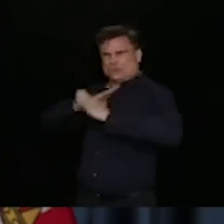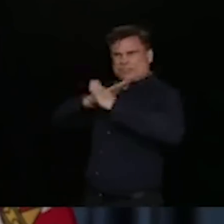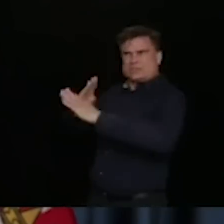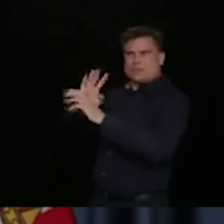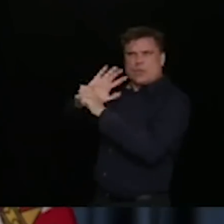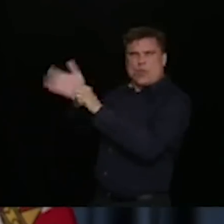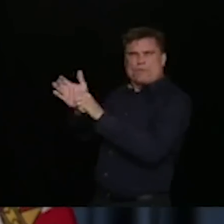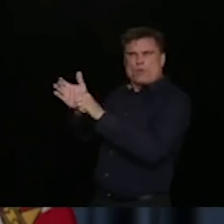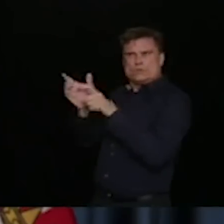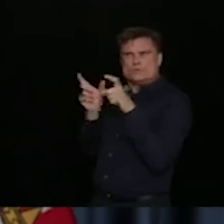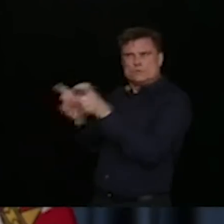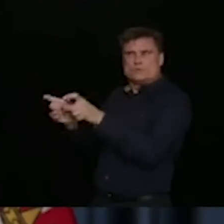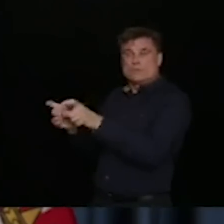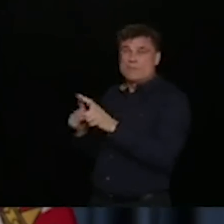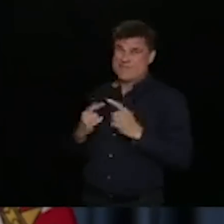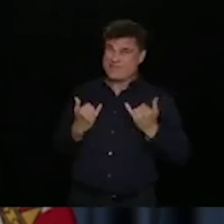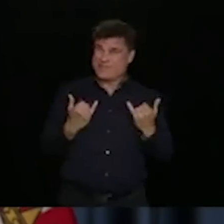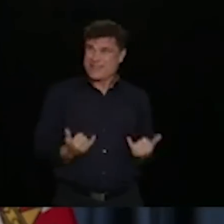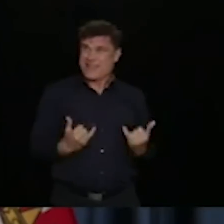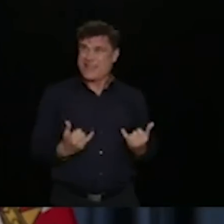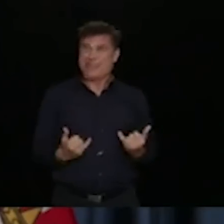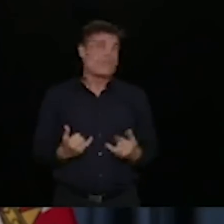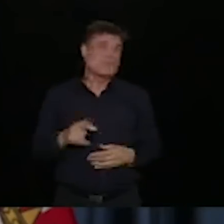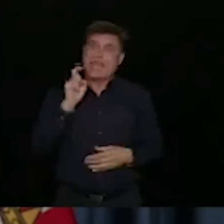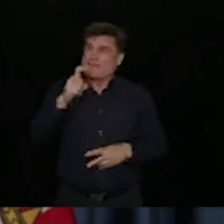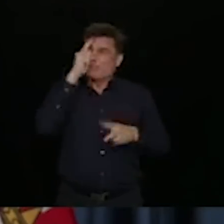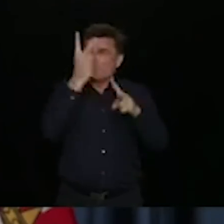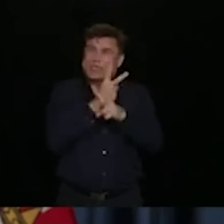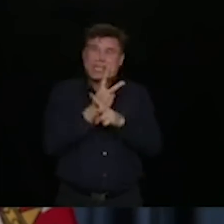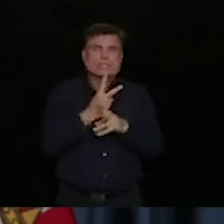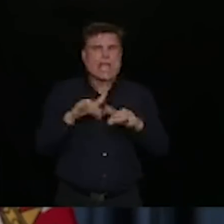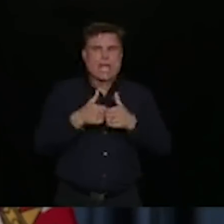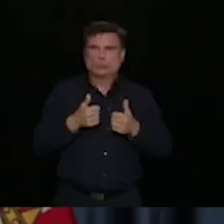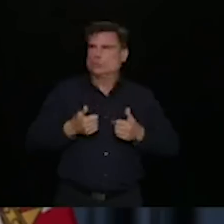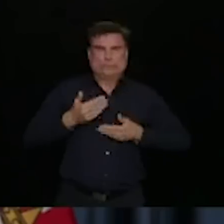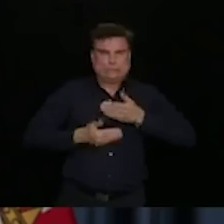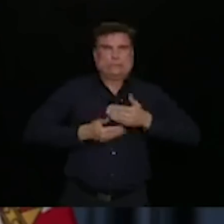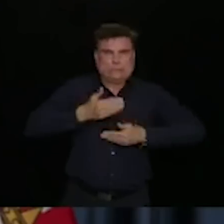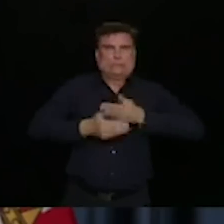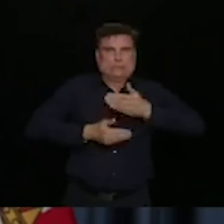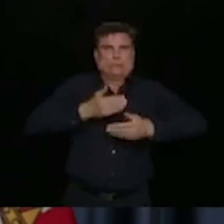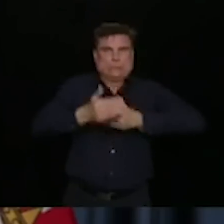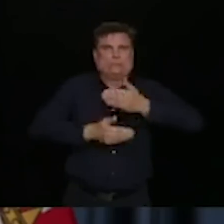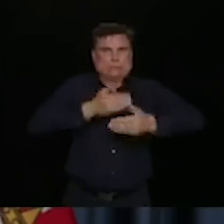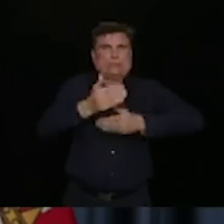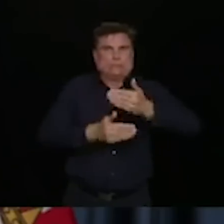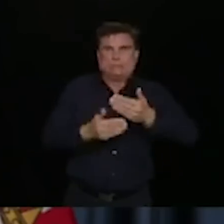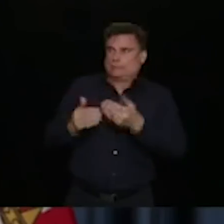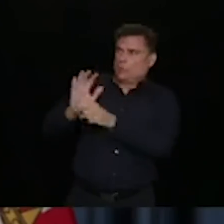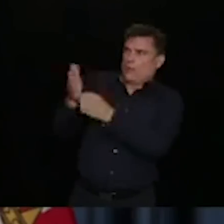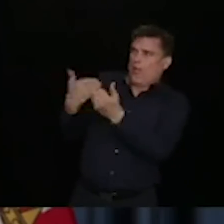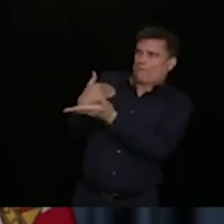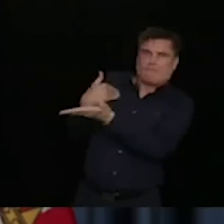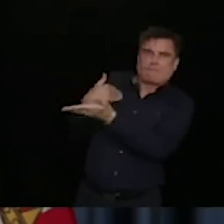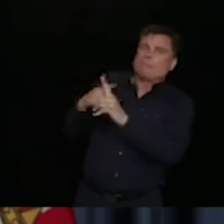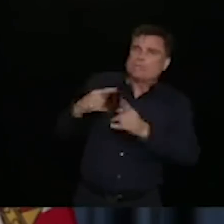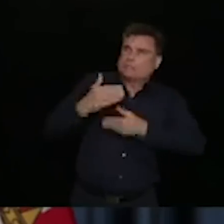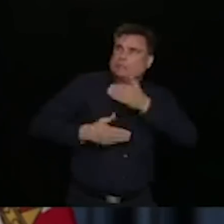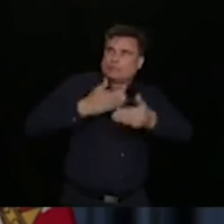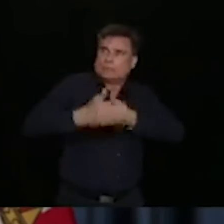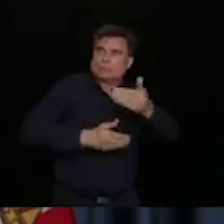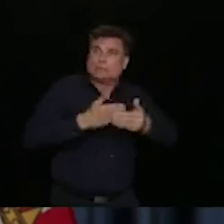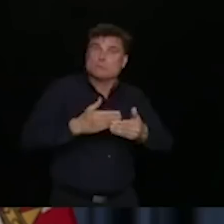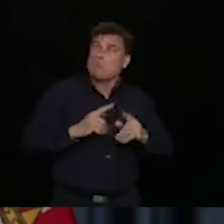COVID-19. In the interim, we have to find ways to manage and cope with the disease. And that's what we've been doing in British Columbia. It's a very